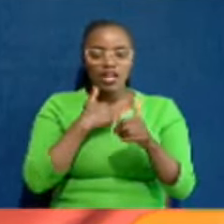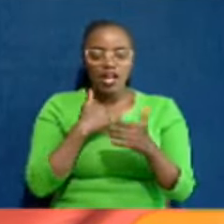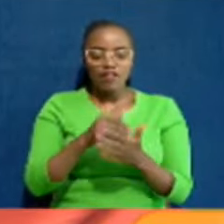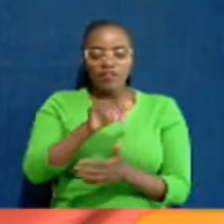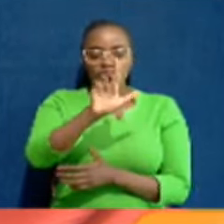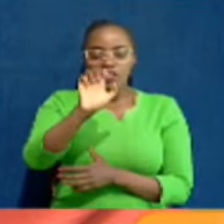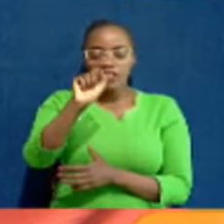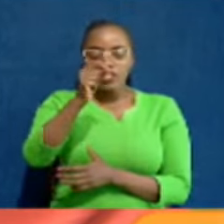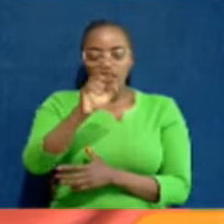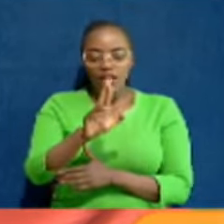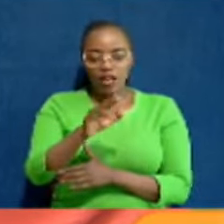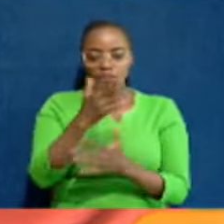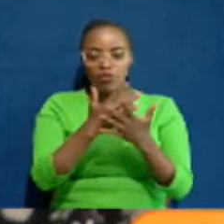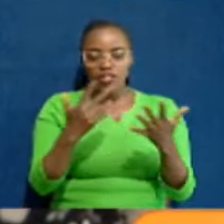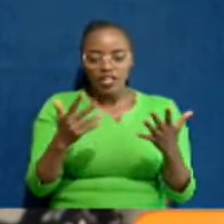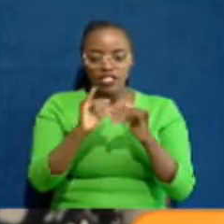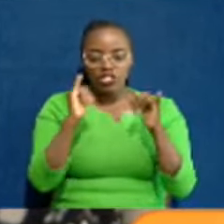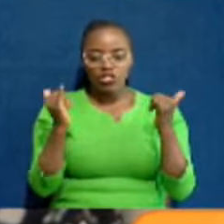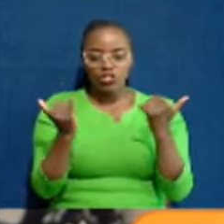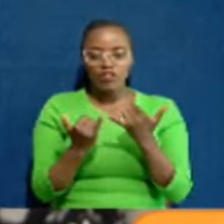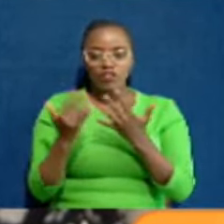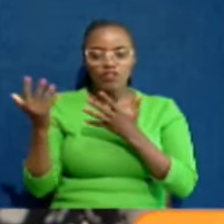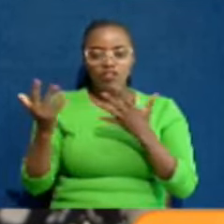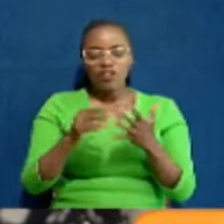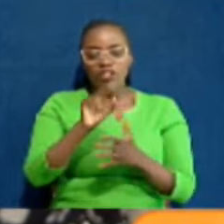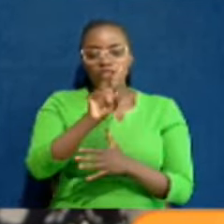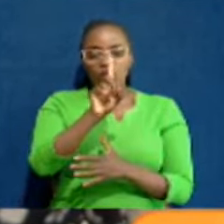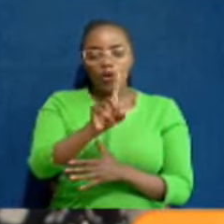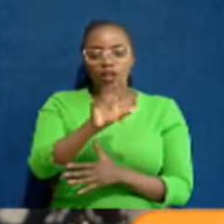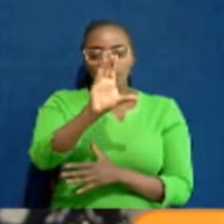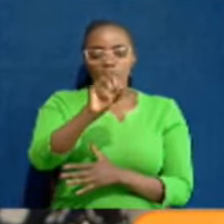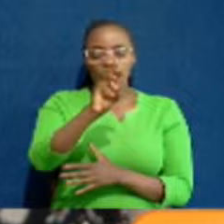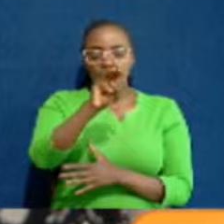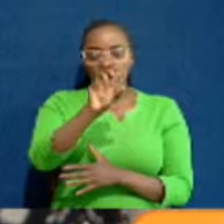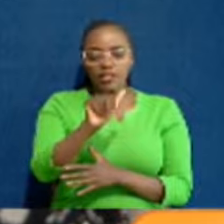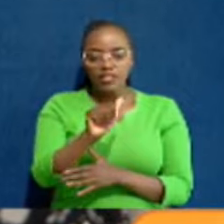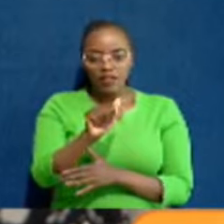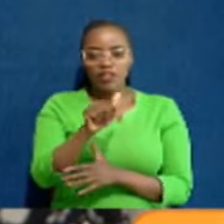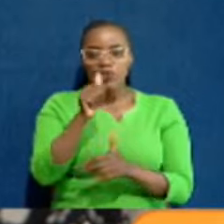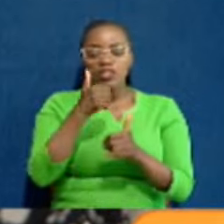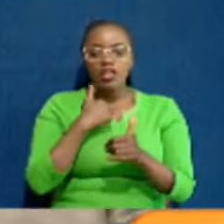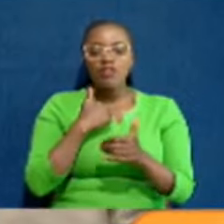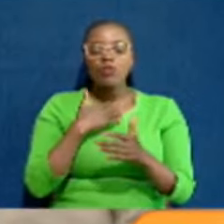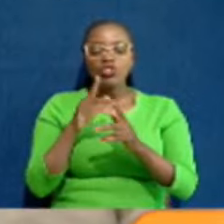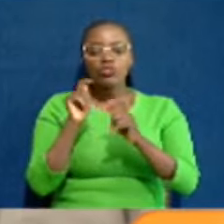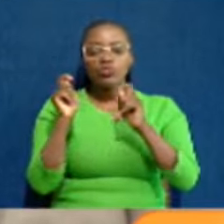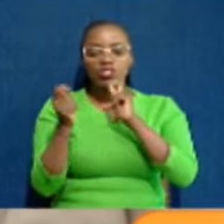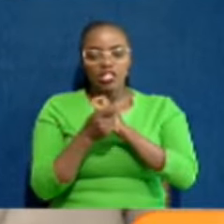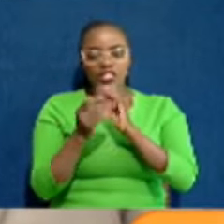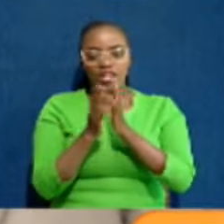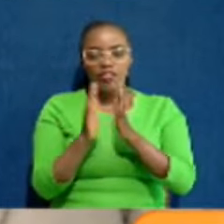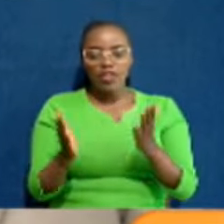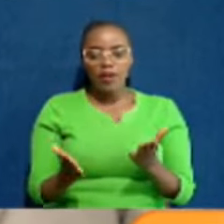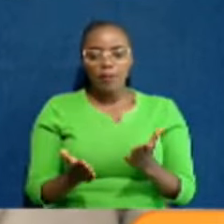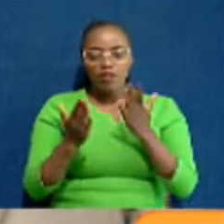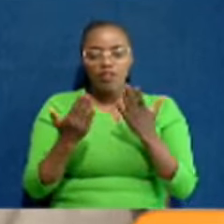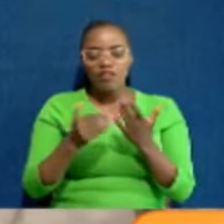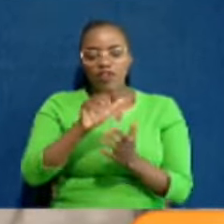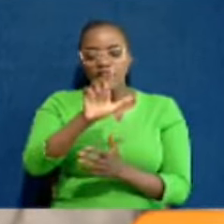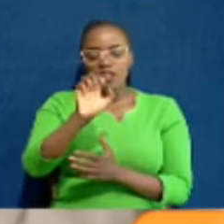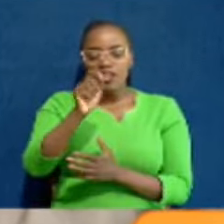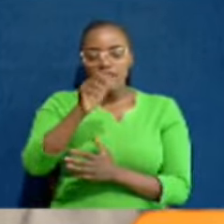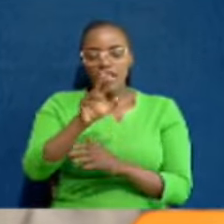Product Institute. An import trend that 21 COMESA member states are now seeking to reverse through the improvement of the leather value